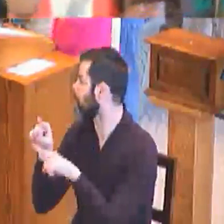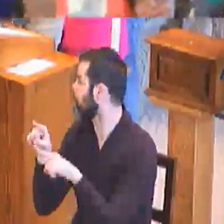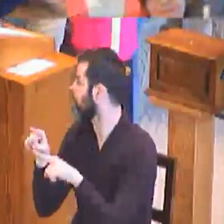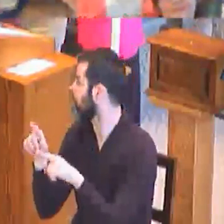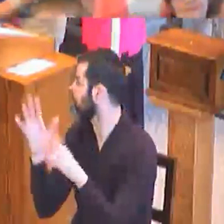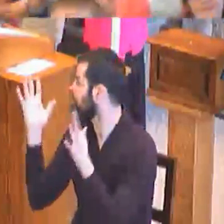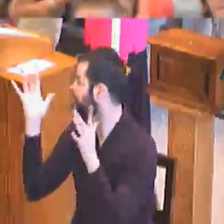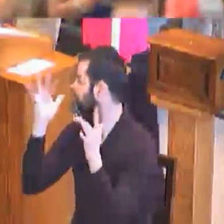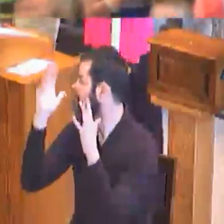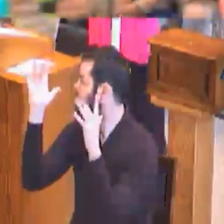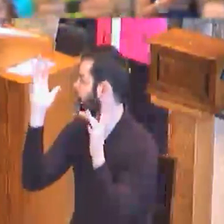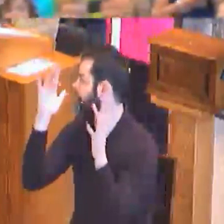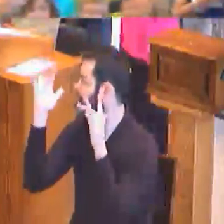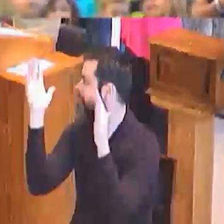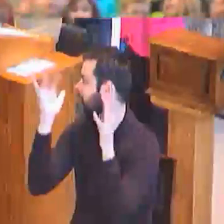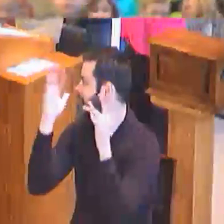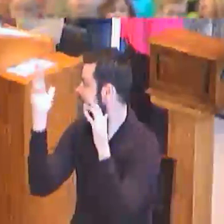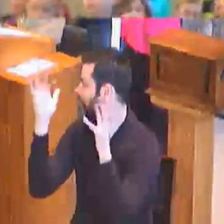Whoa.